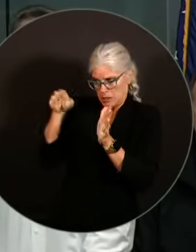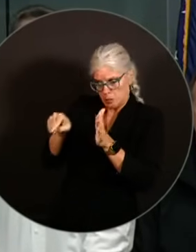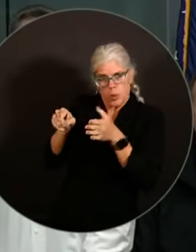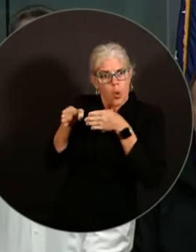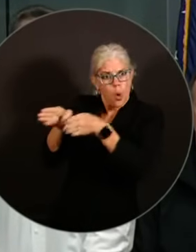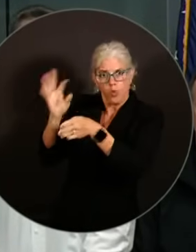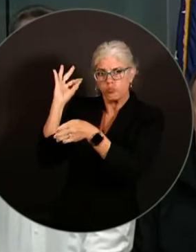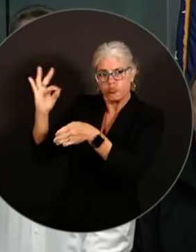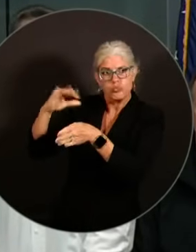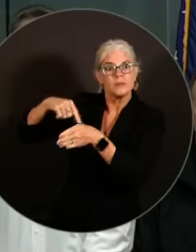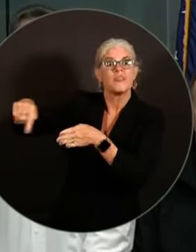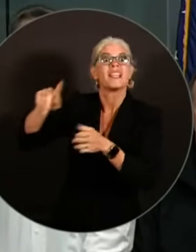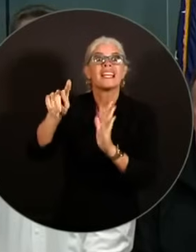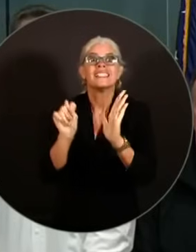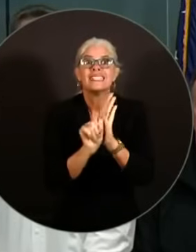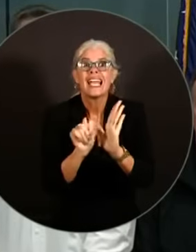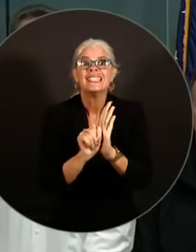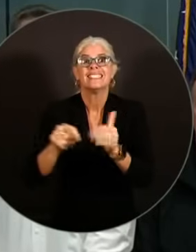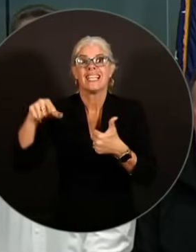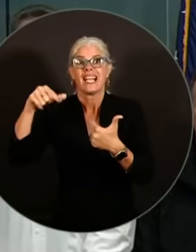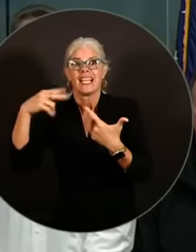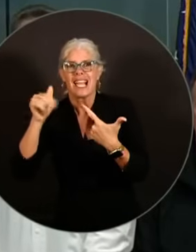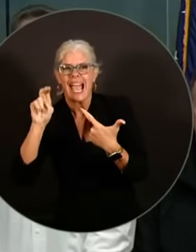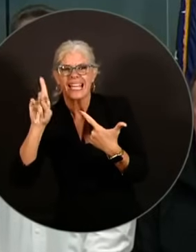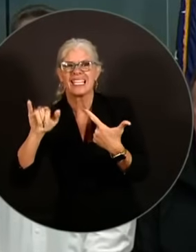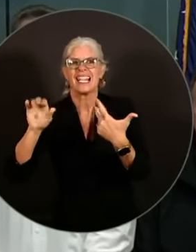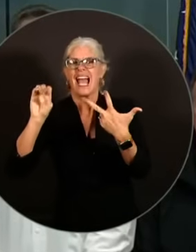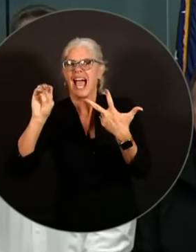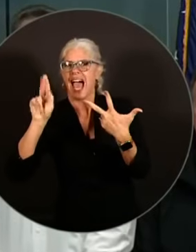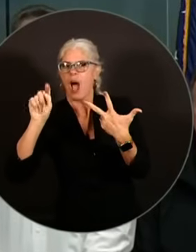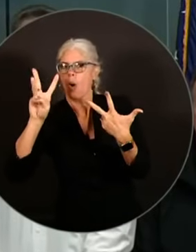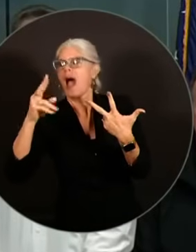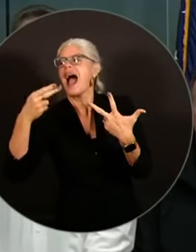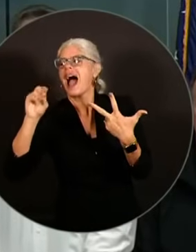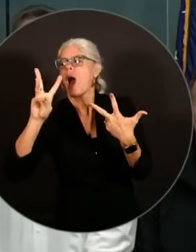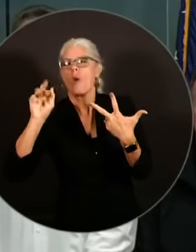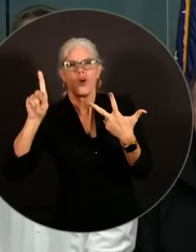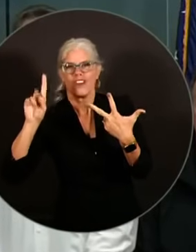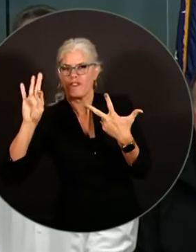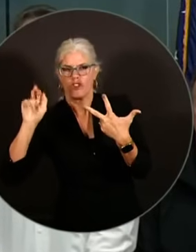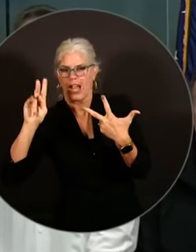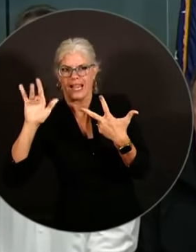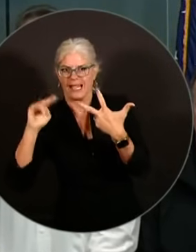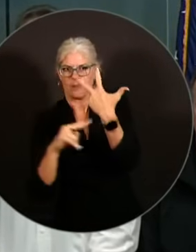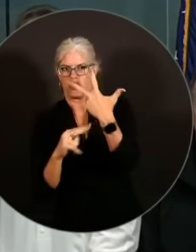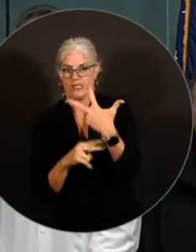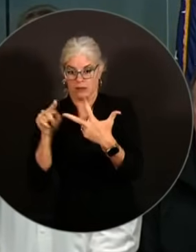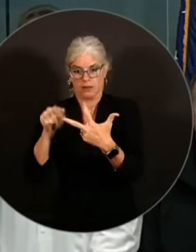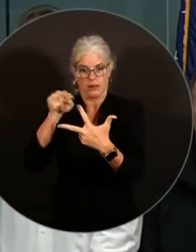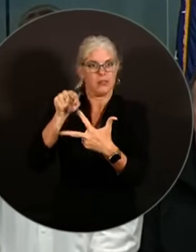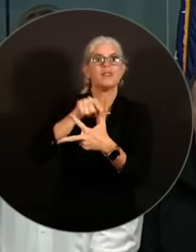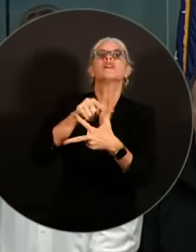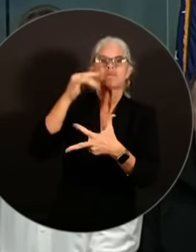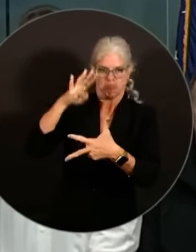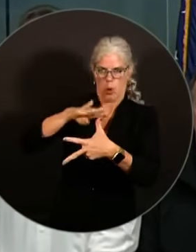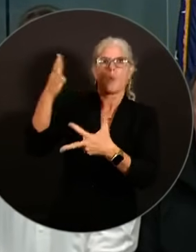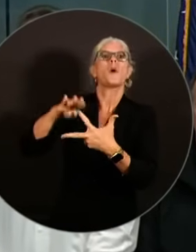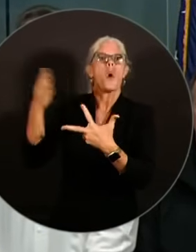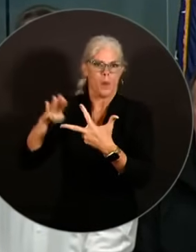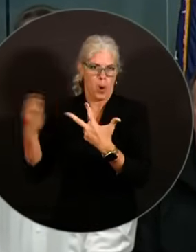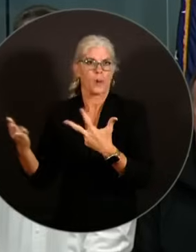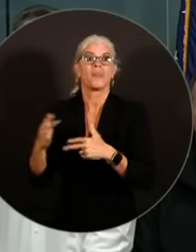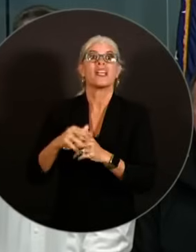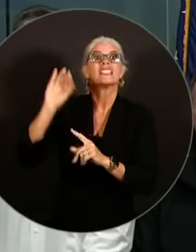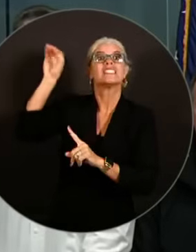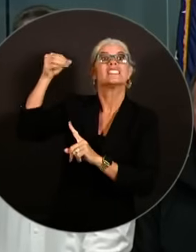Tampa, the Gandy Bridge and Howard Franklin Bridge have been inspected, cleared, and are open, and inspections of the Sunshine Skyway Bridge are